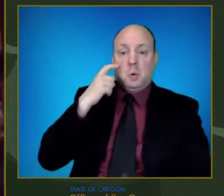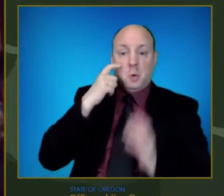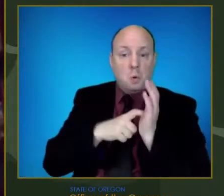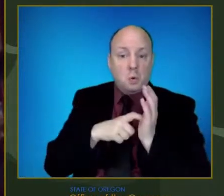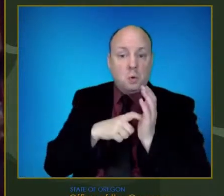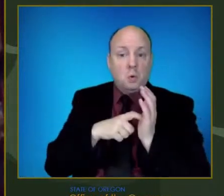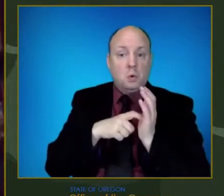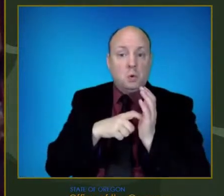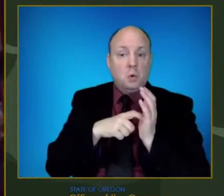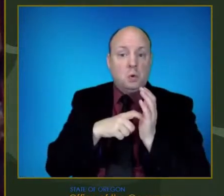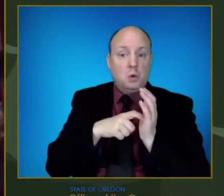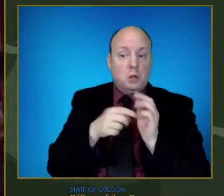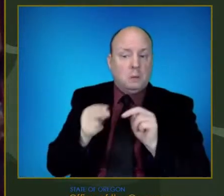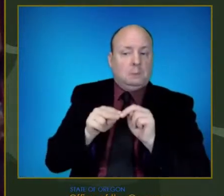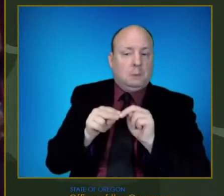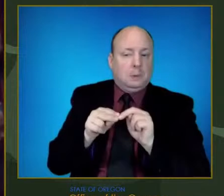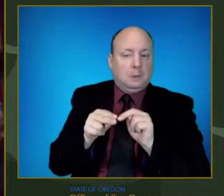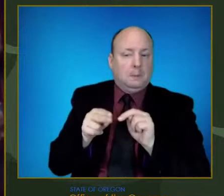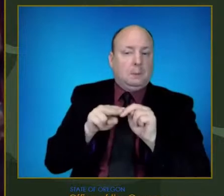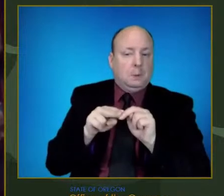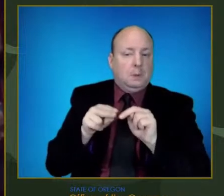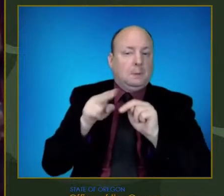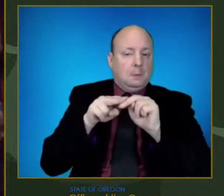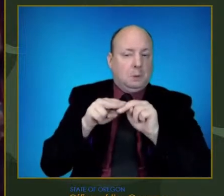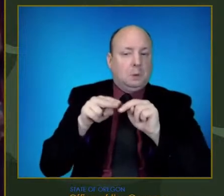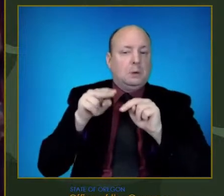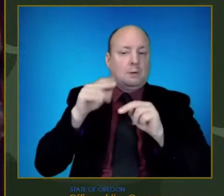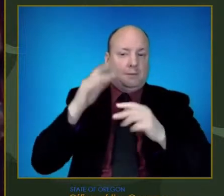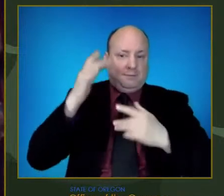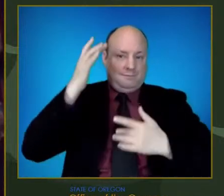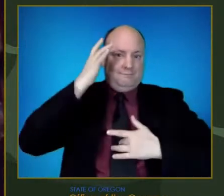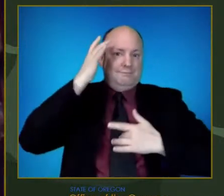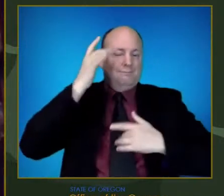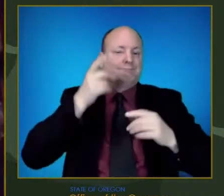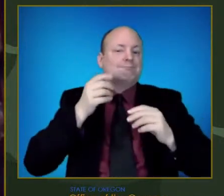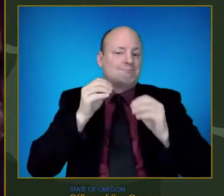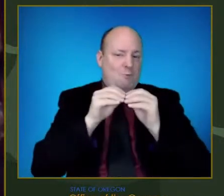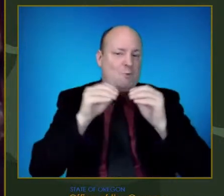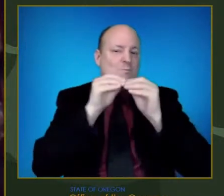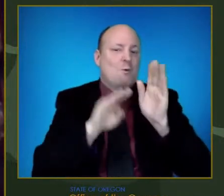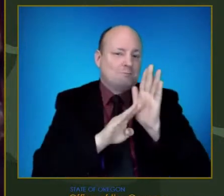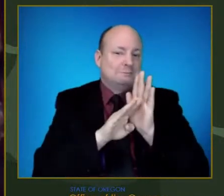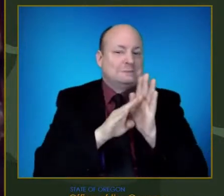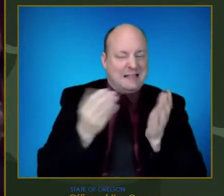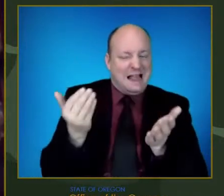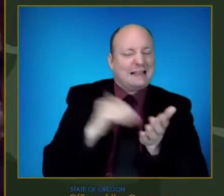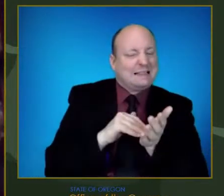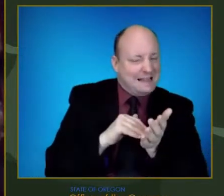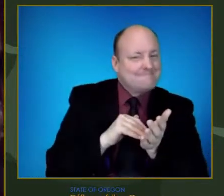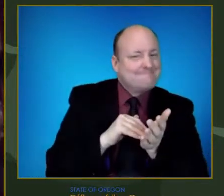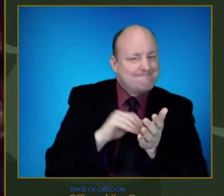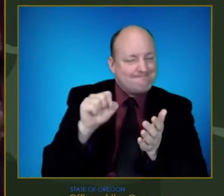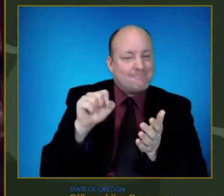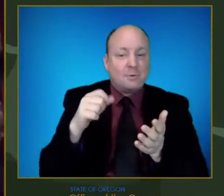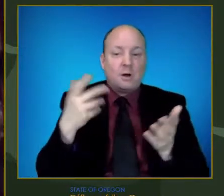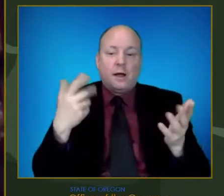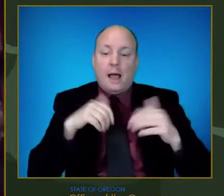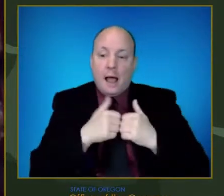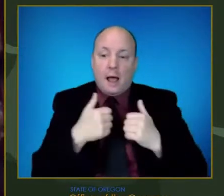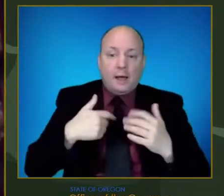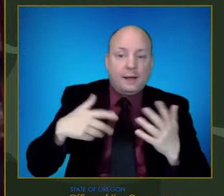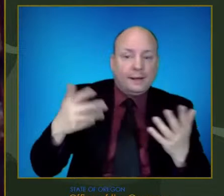the virus appears to be rebounding. At this point in the pandemic, we know this much. COVID-19 is a resilient